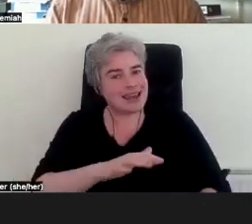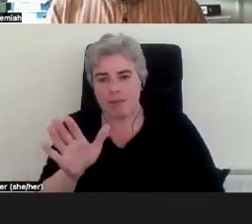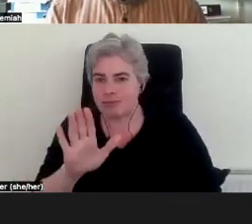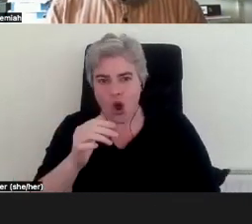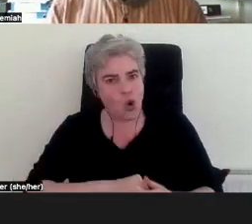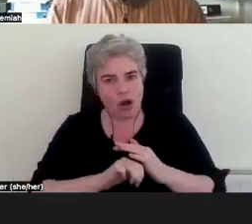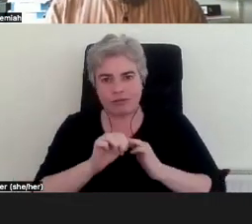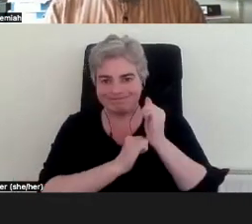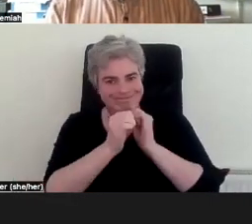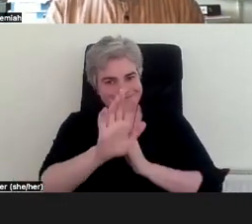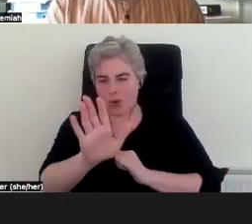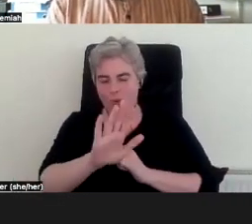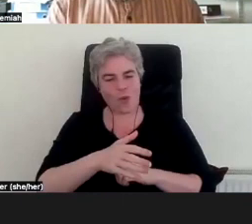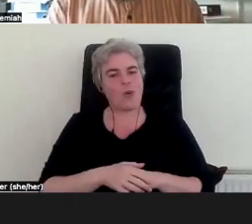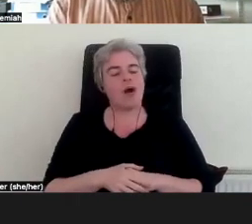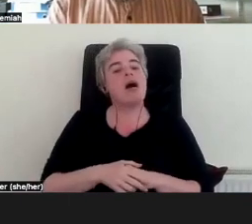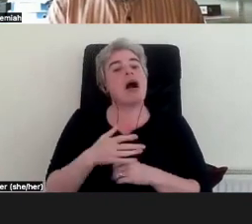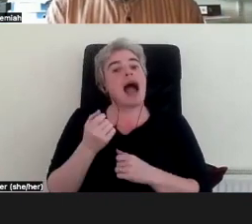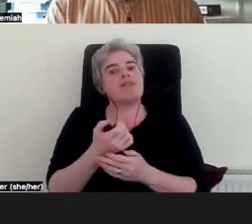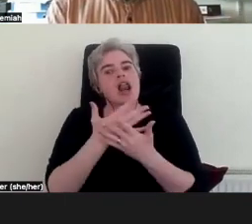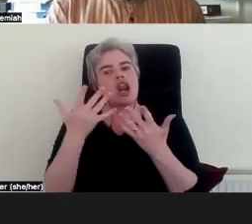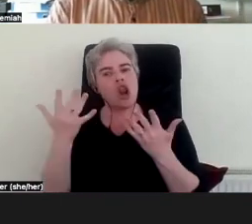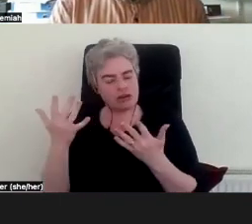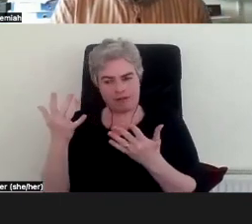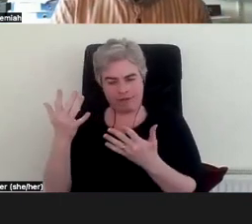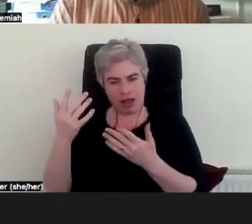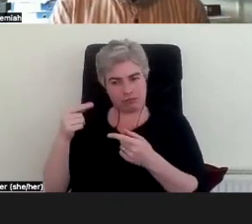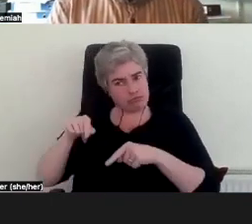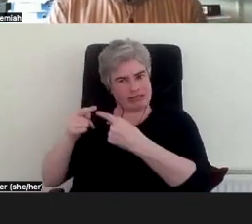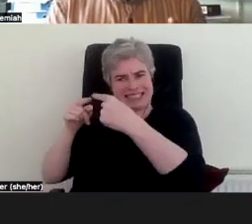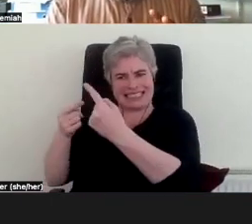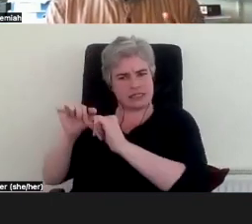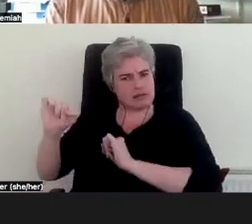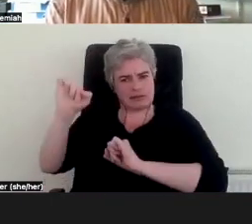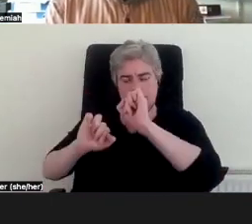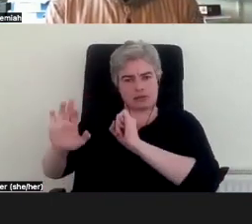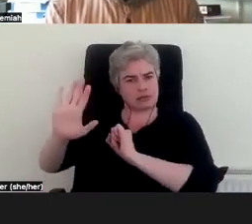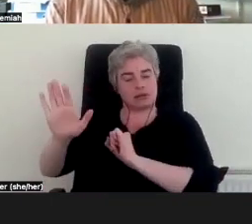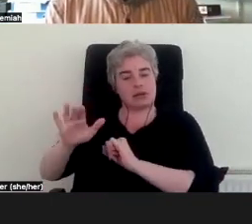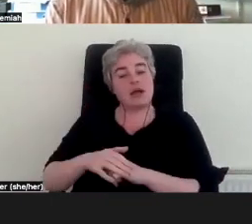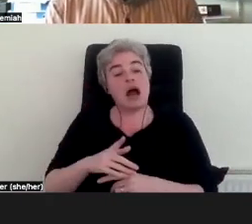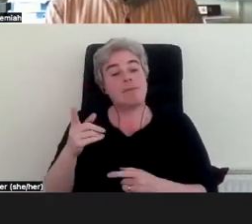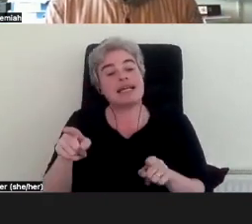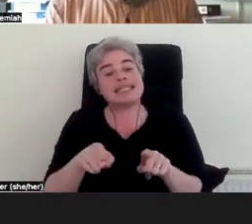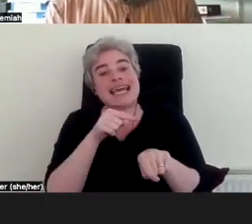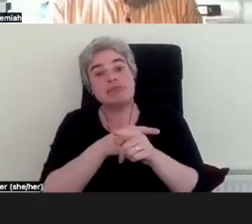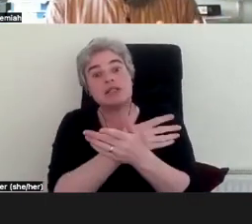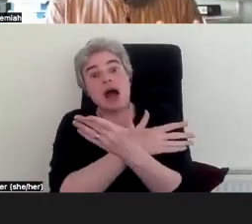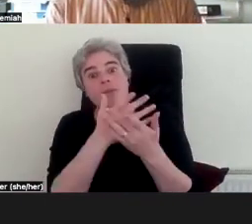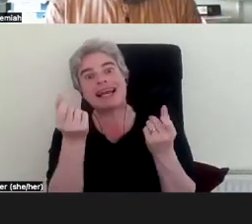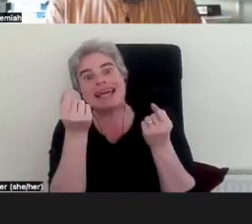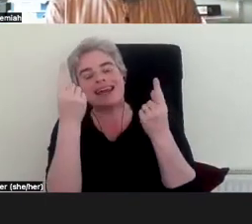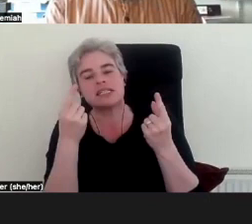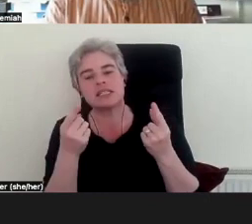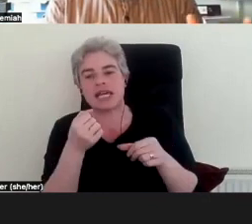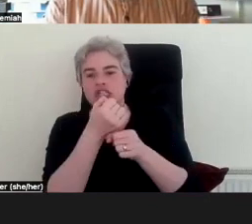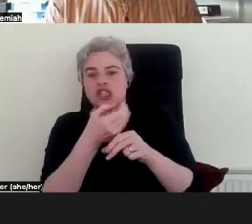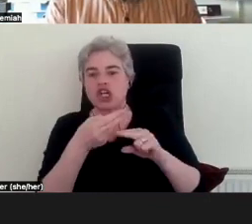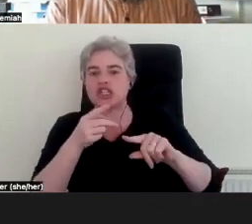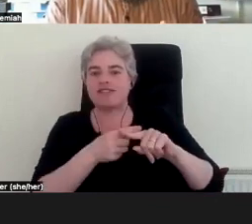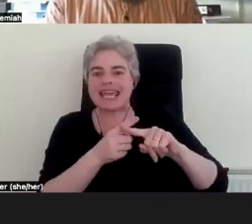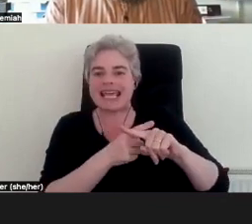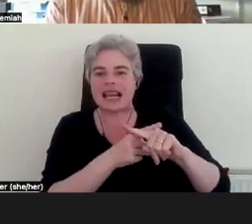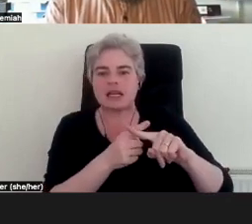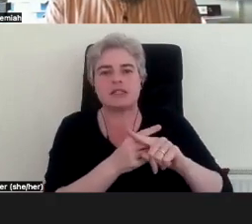in the empire, but there was a lot of resistance. But at the same time, there was a clear understanding that the Church of England, through